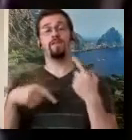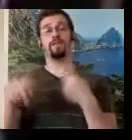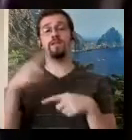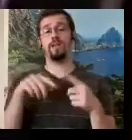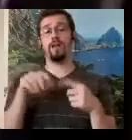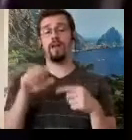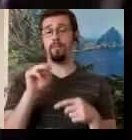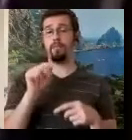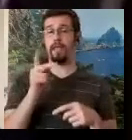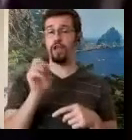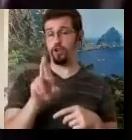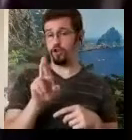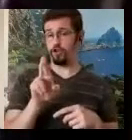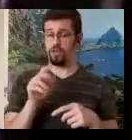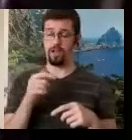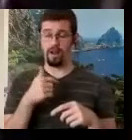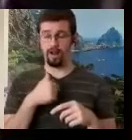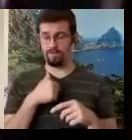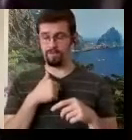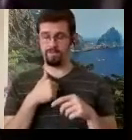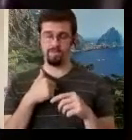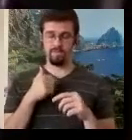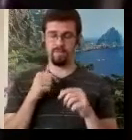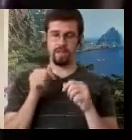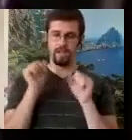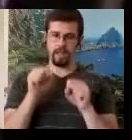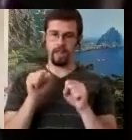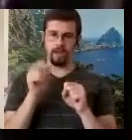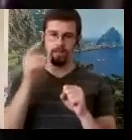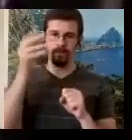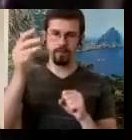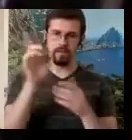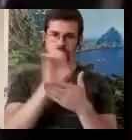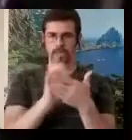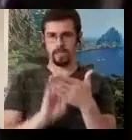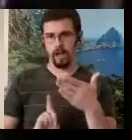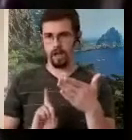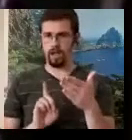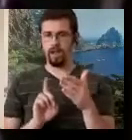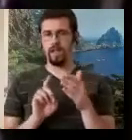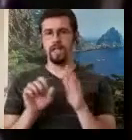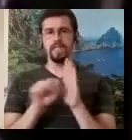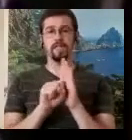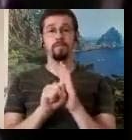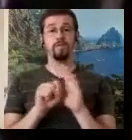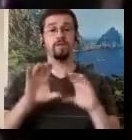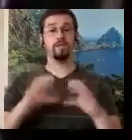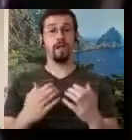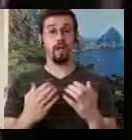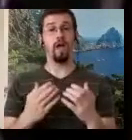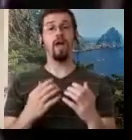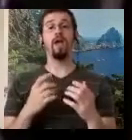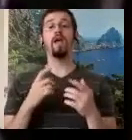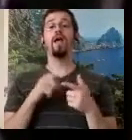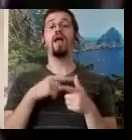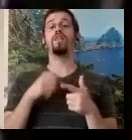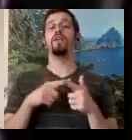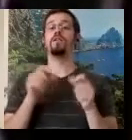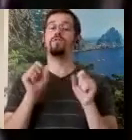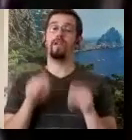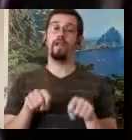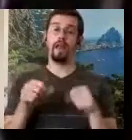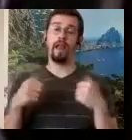on various symbol sets, so you can use whatever reduced symbol set that you want, and that way when you're dealing with the sign